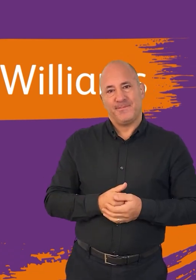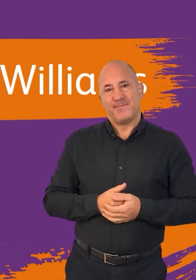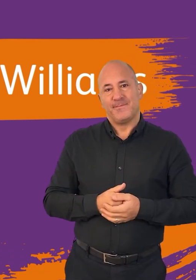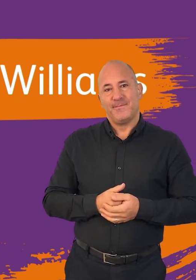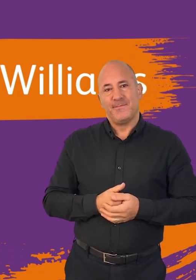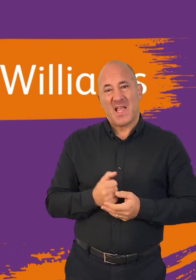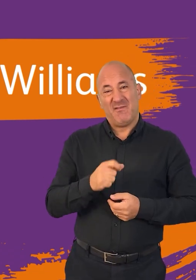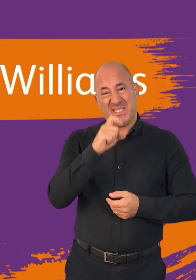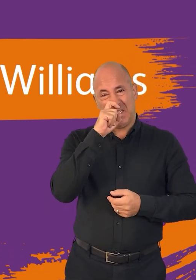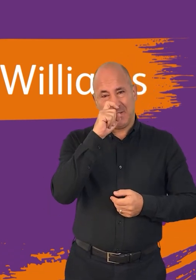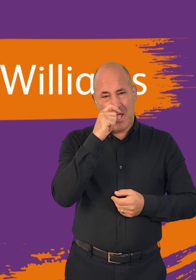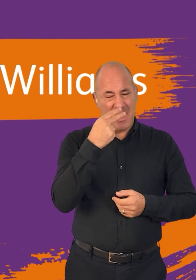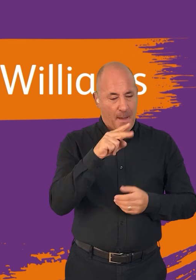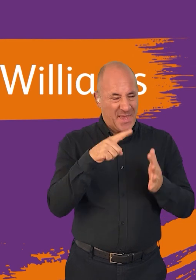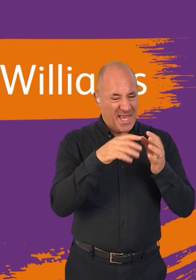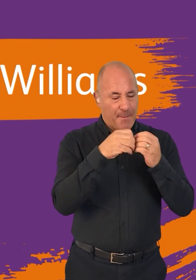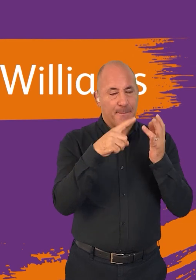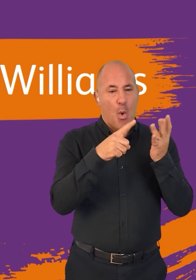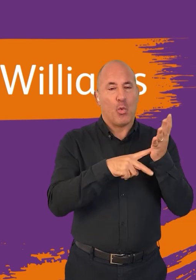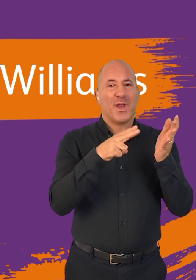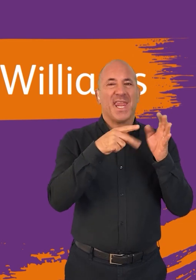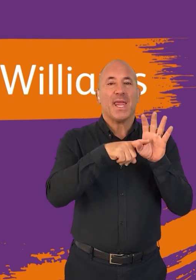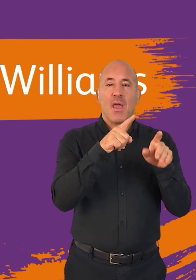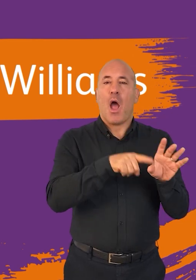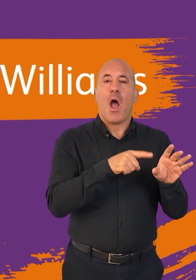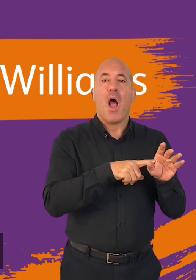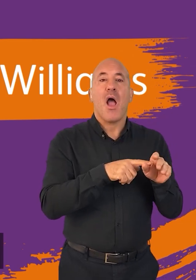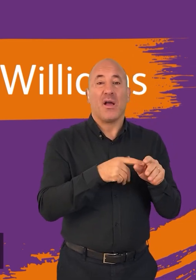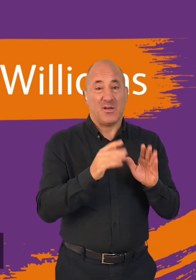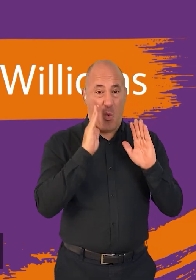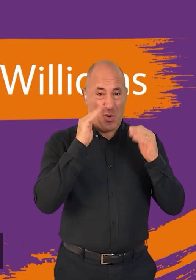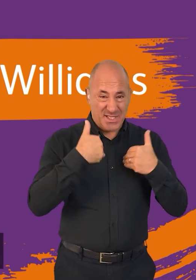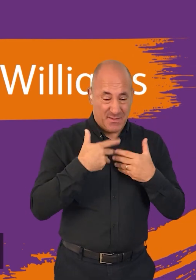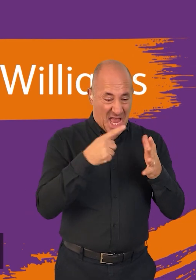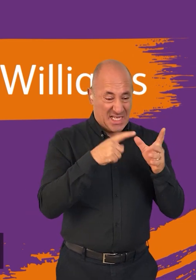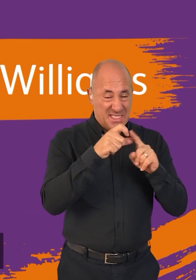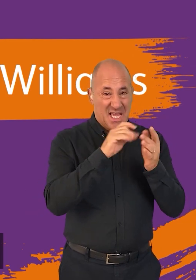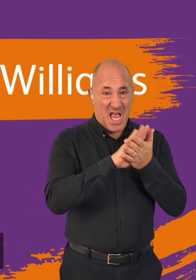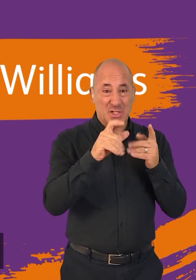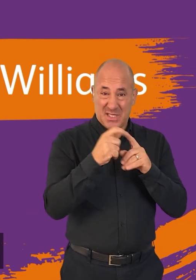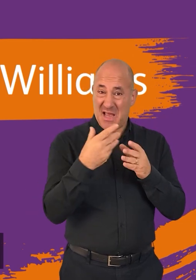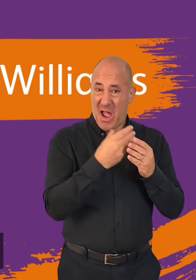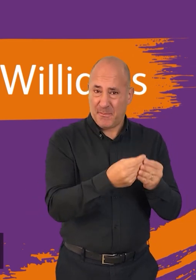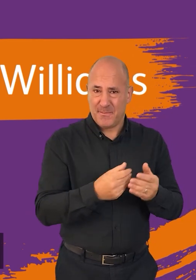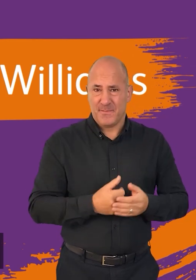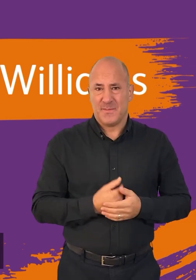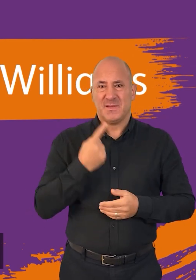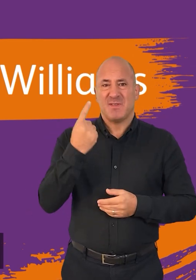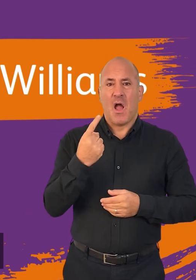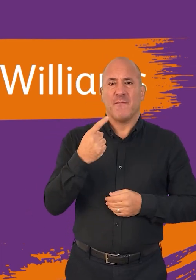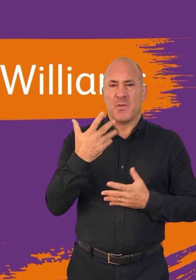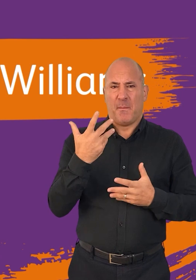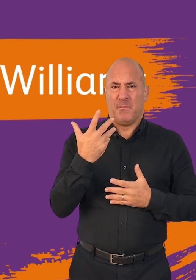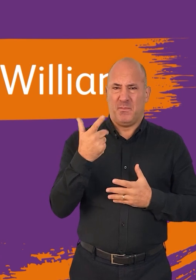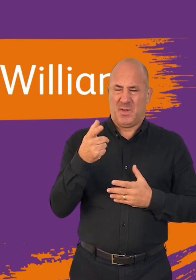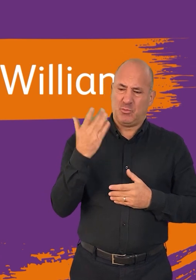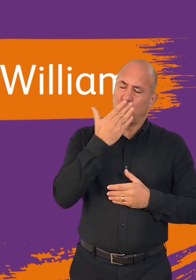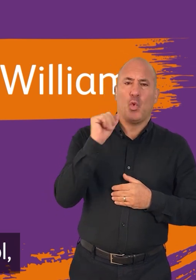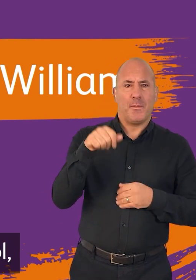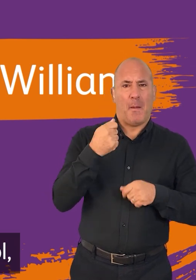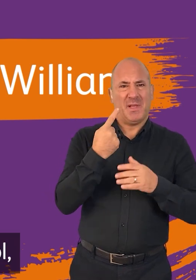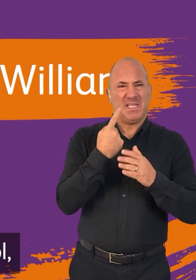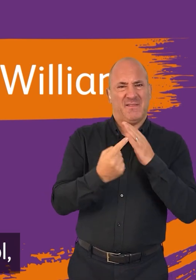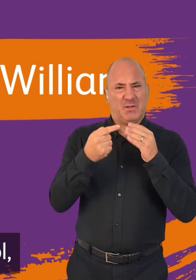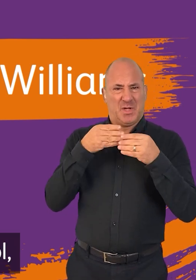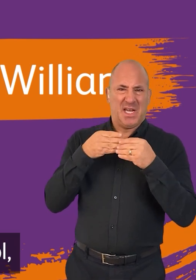autism spectrum condition. He helps his little sister, Ebony, who is also autistic and has ADHD. Romano has